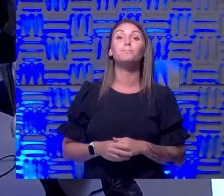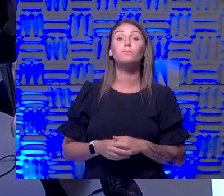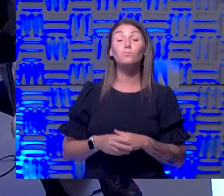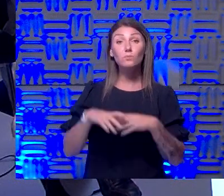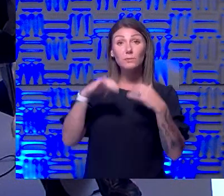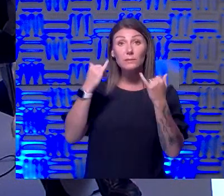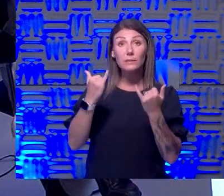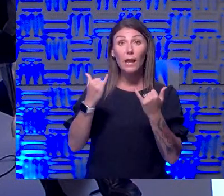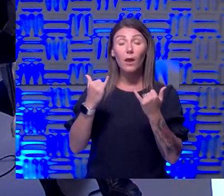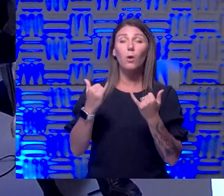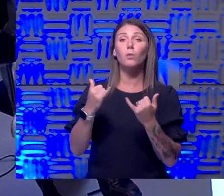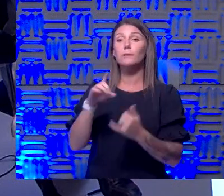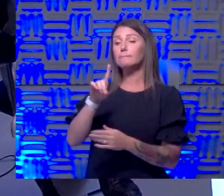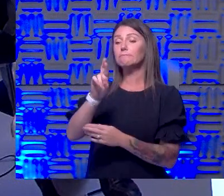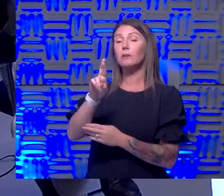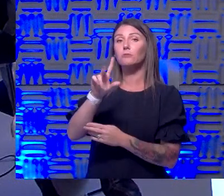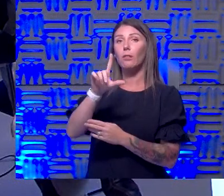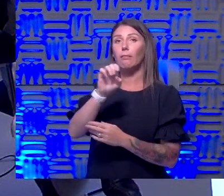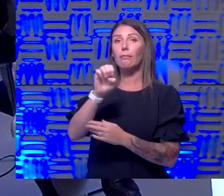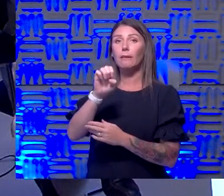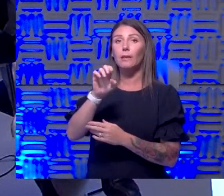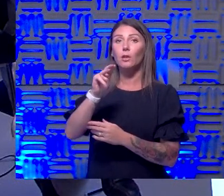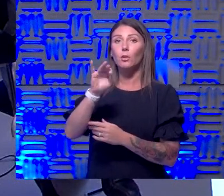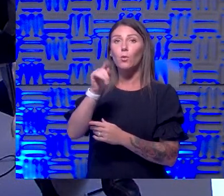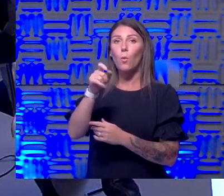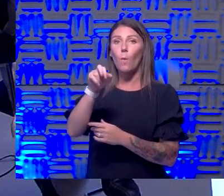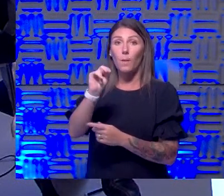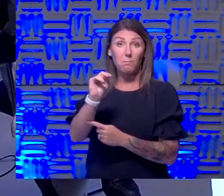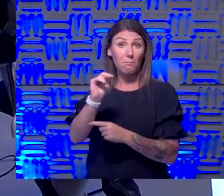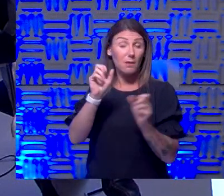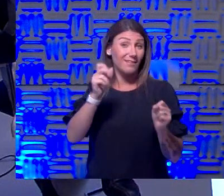in now with Dr. Norman. Dr. Norman, can you hear us?